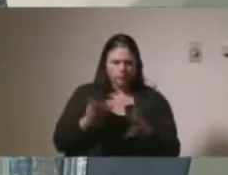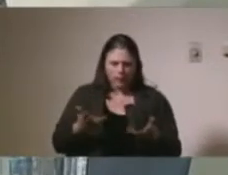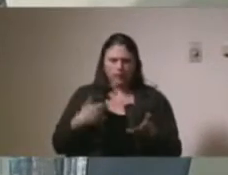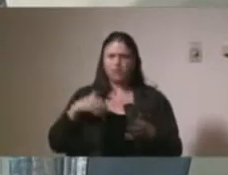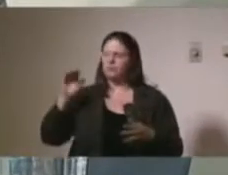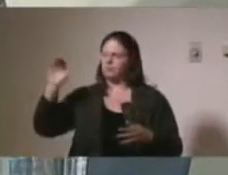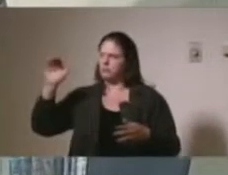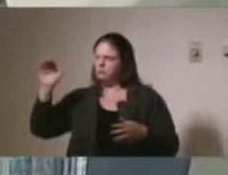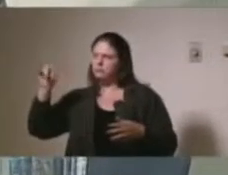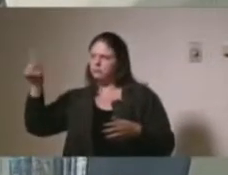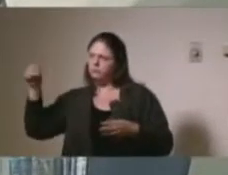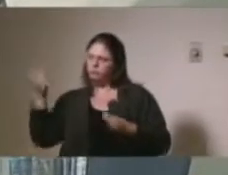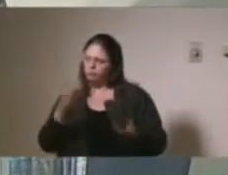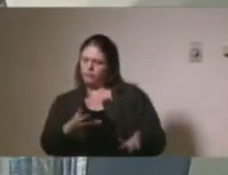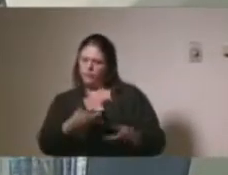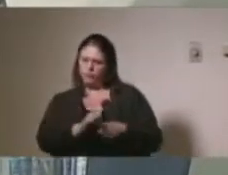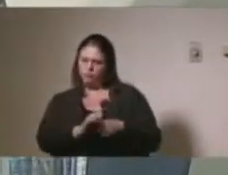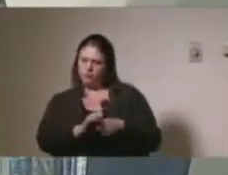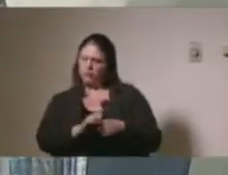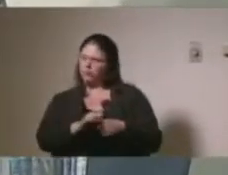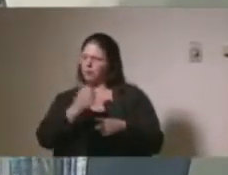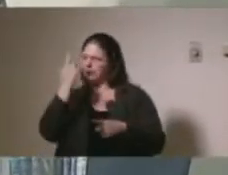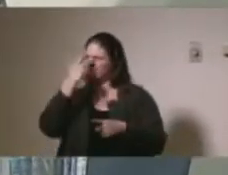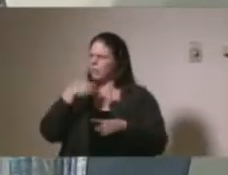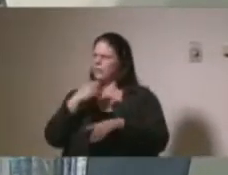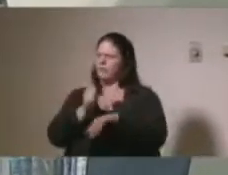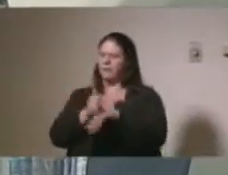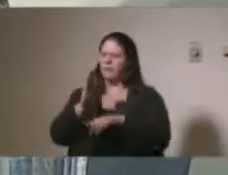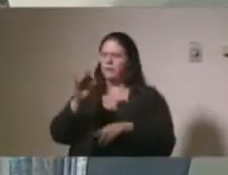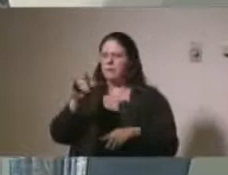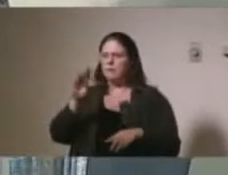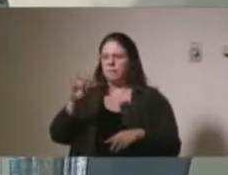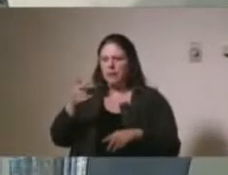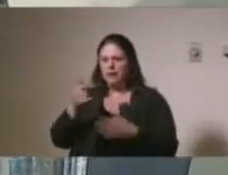creation of the banking school for people to be even better trained.